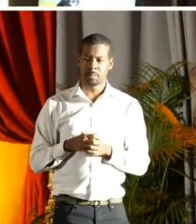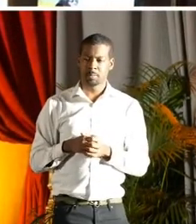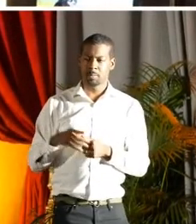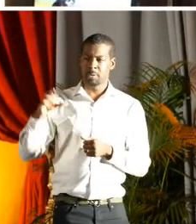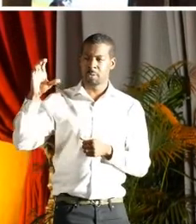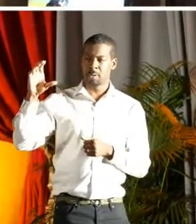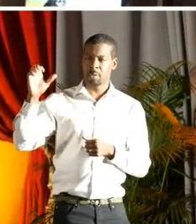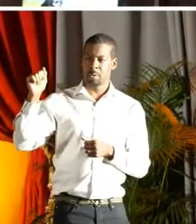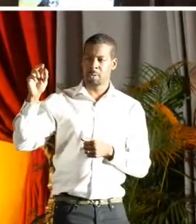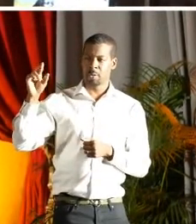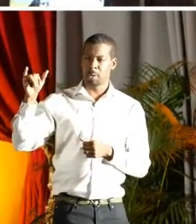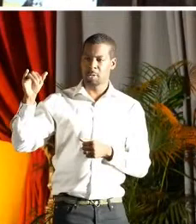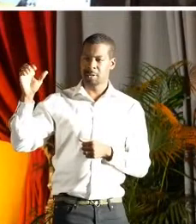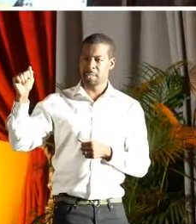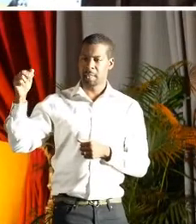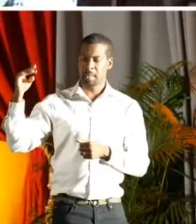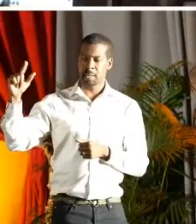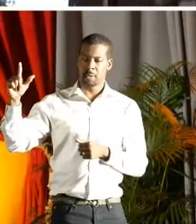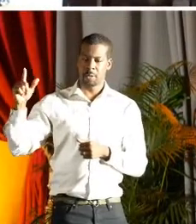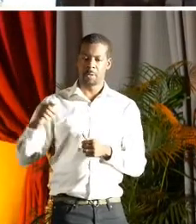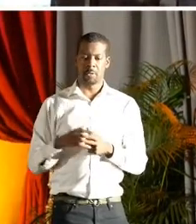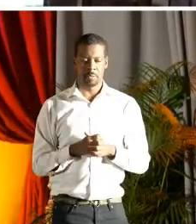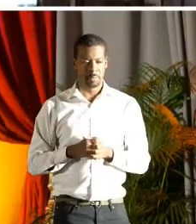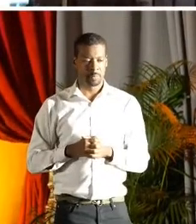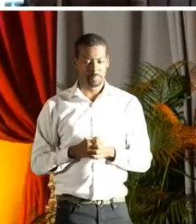Carsey A. Hall.